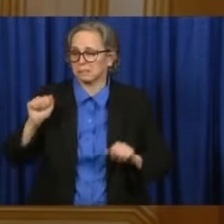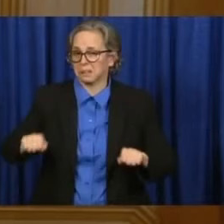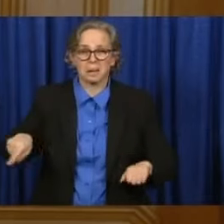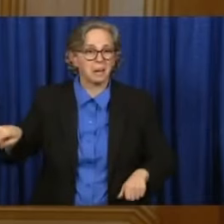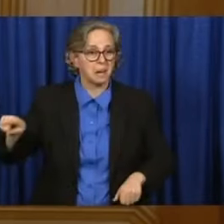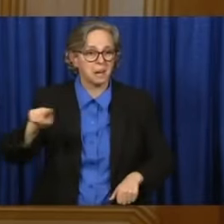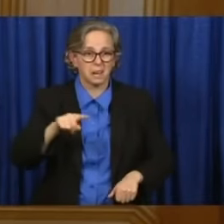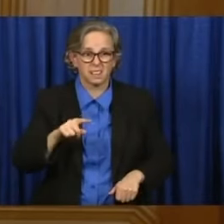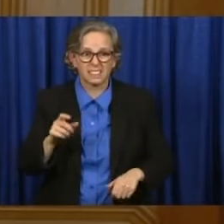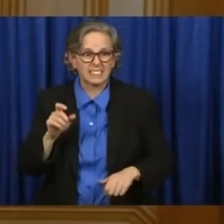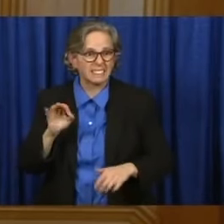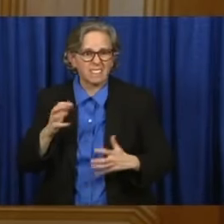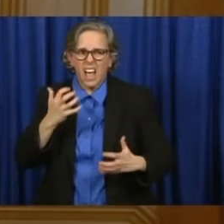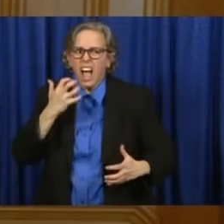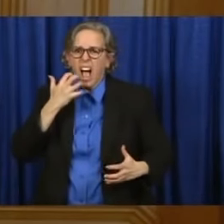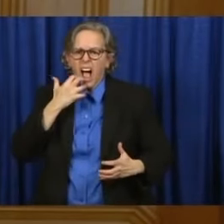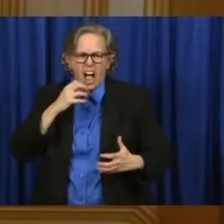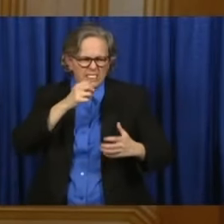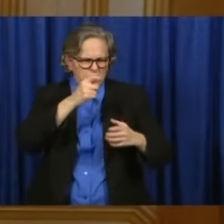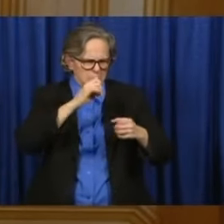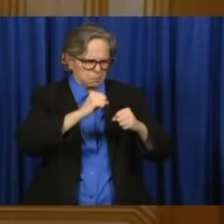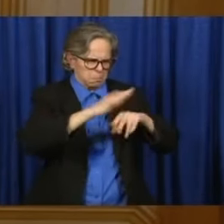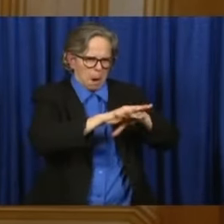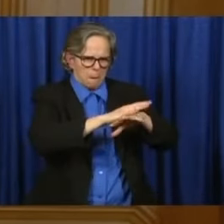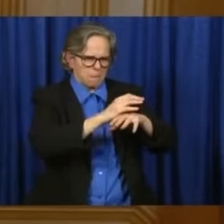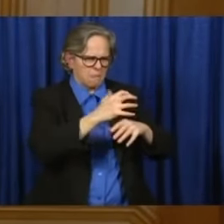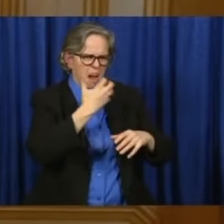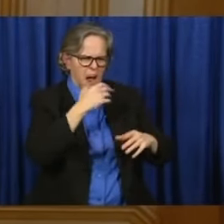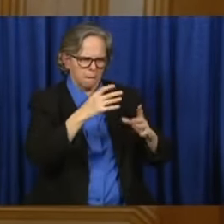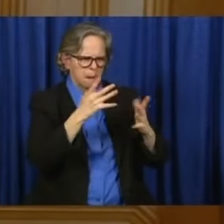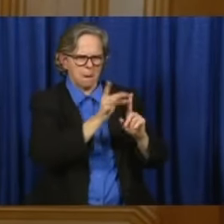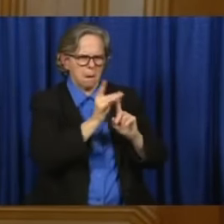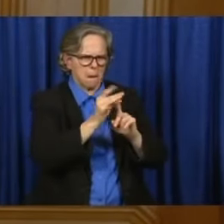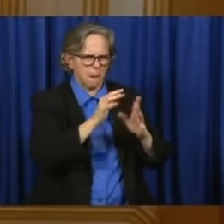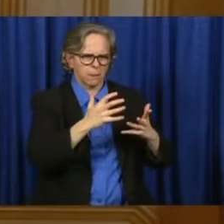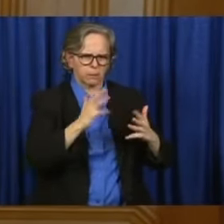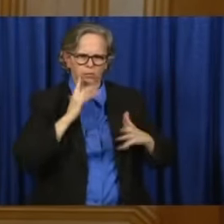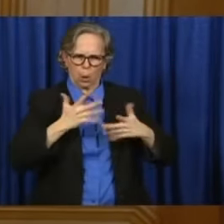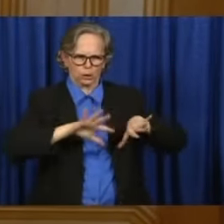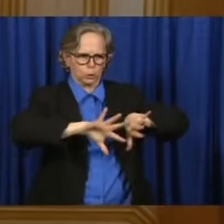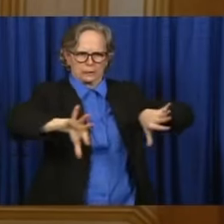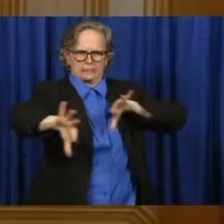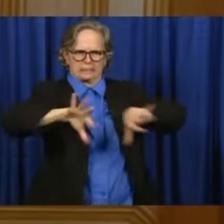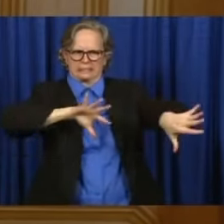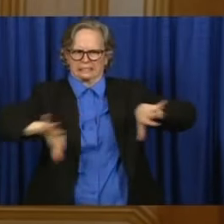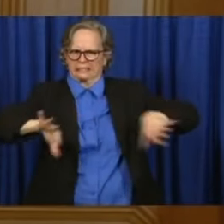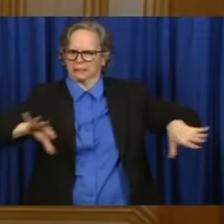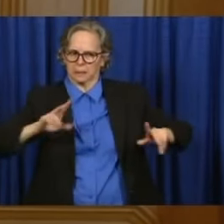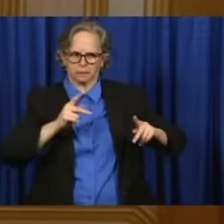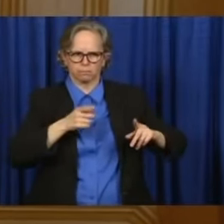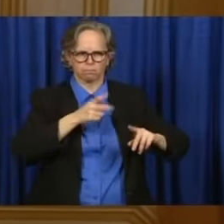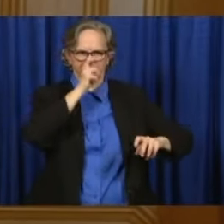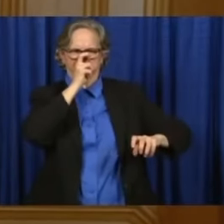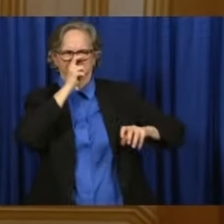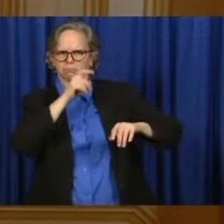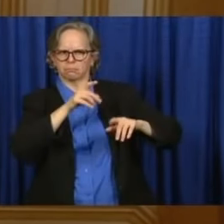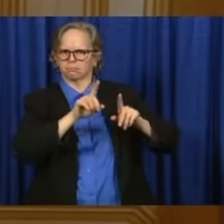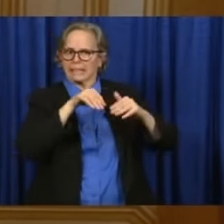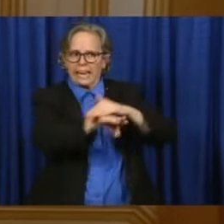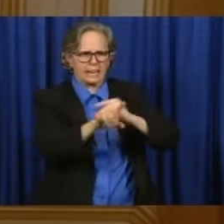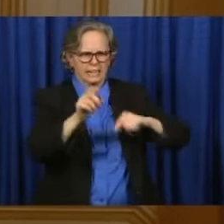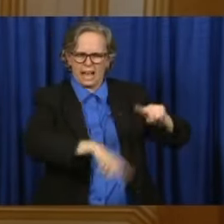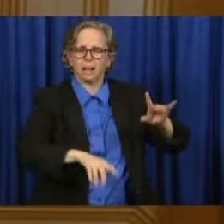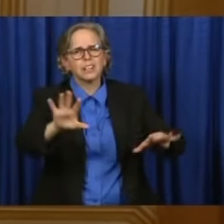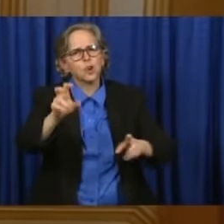people, you can't do this. If there's a business that should not be open, they're dealing with that. But these are